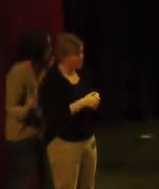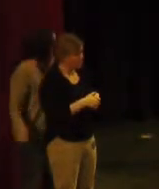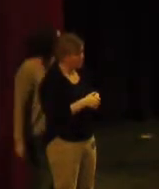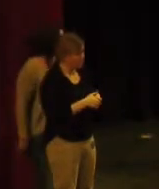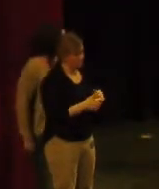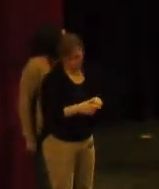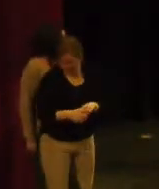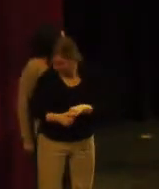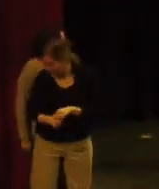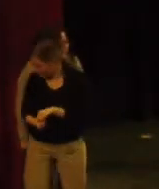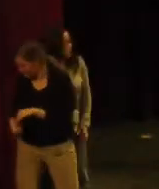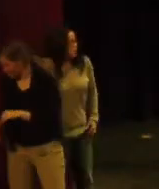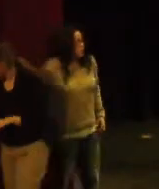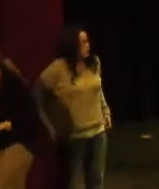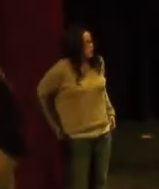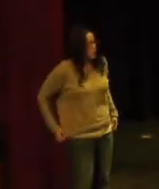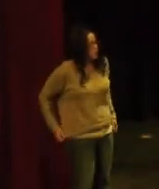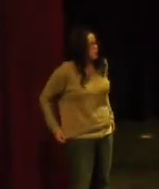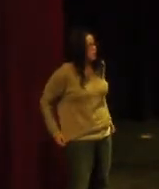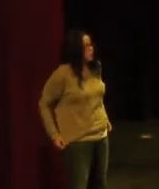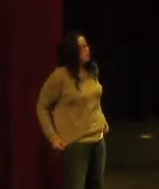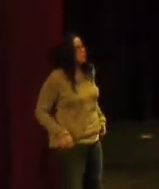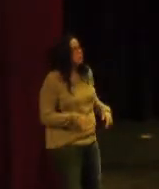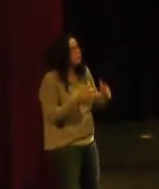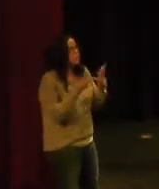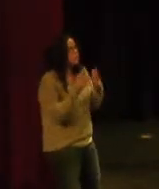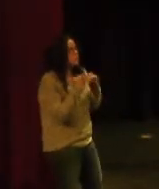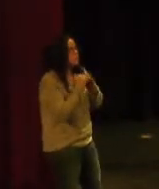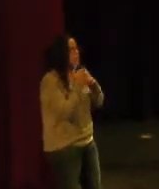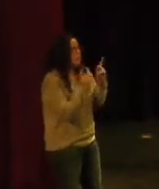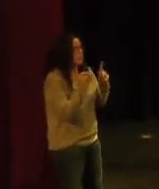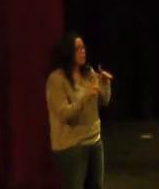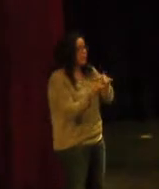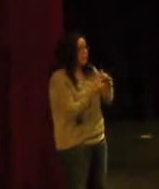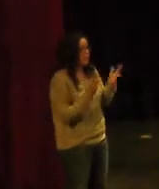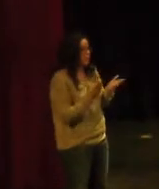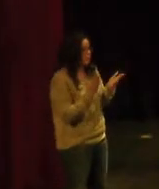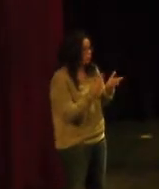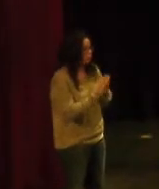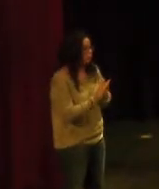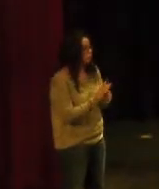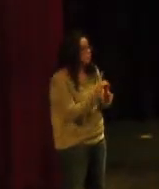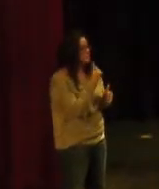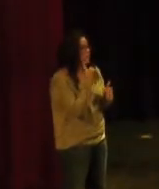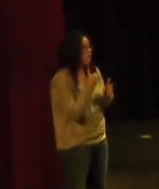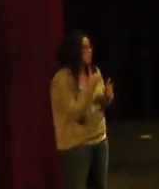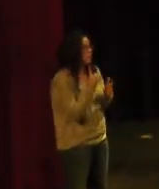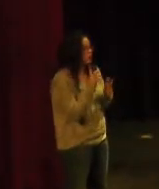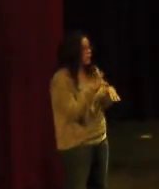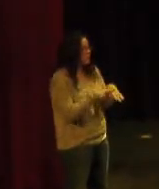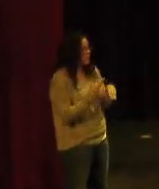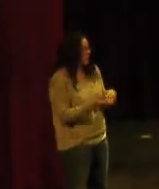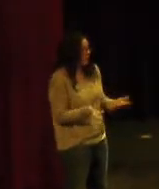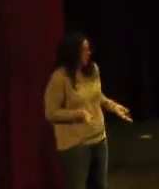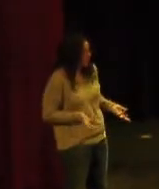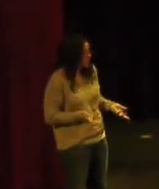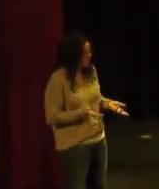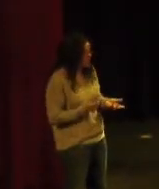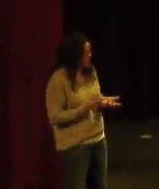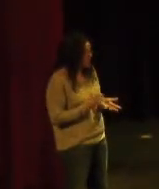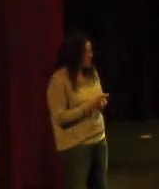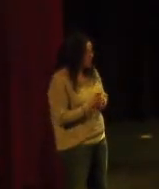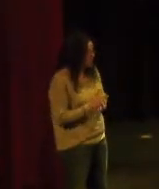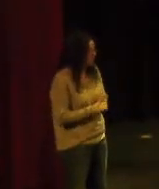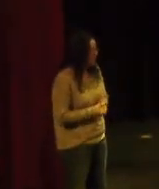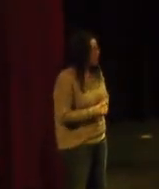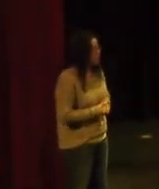So that's pretty much how people came to be here. It's a very reasonable thing, honestly. Okay.